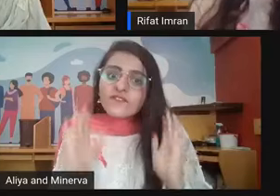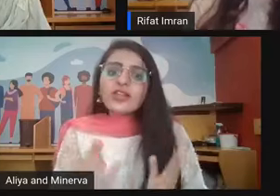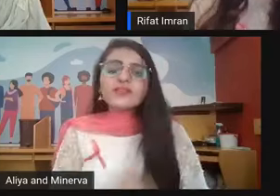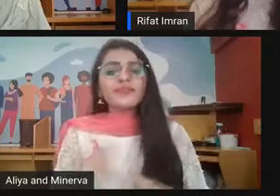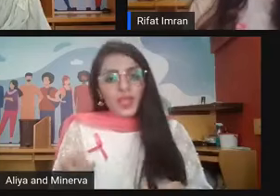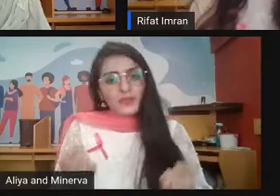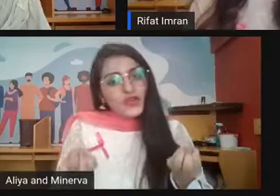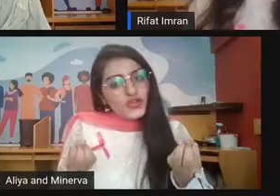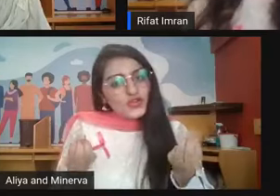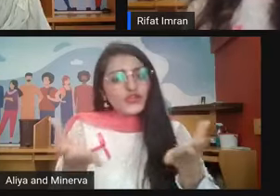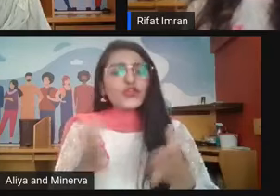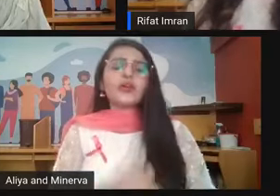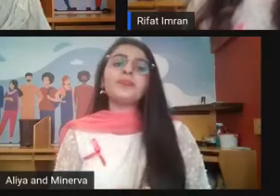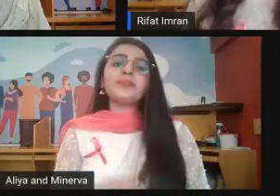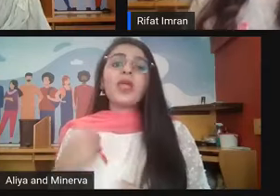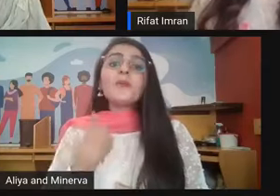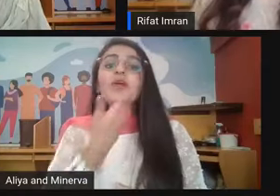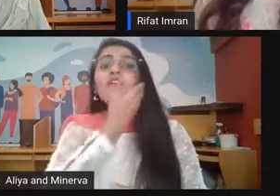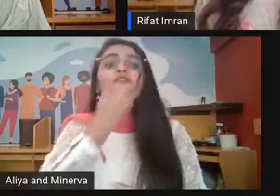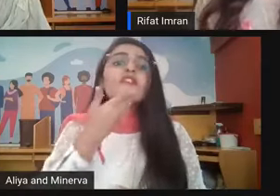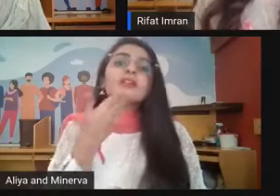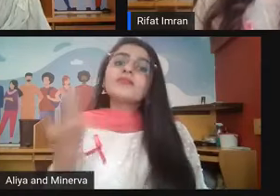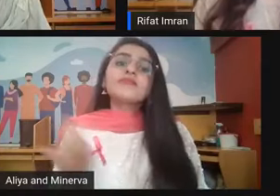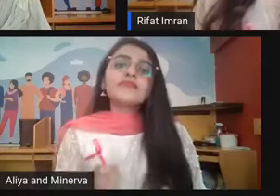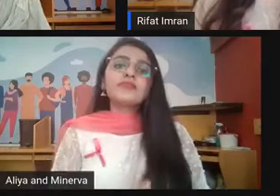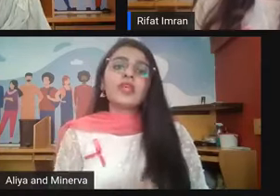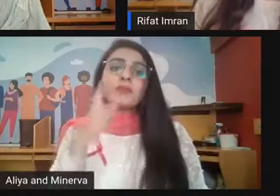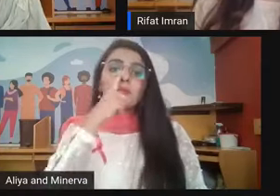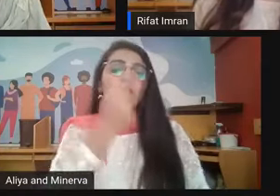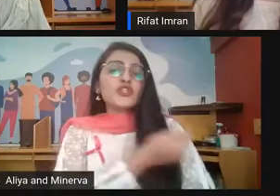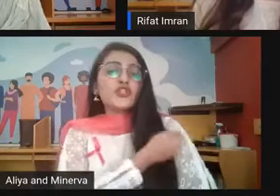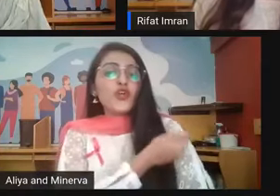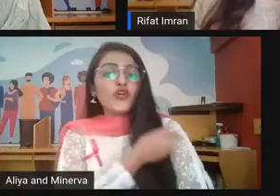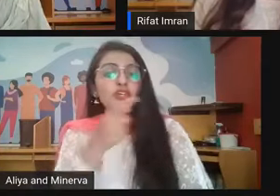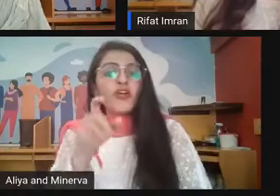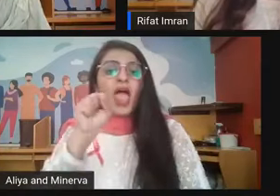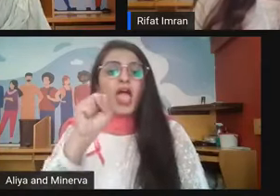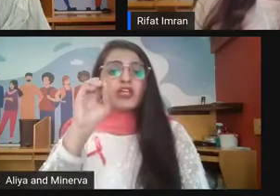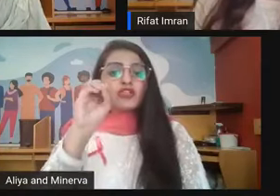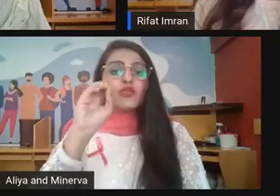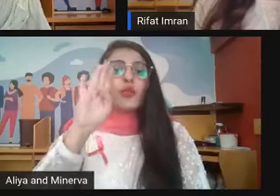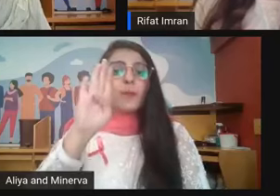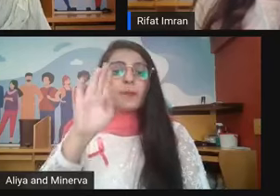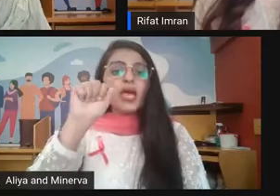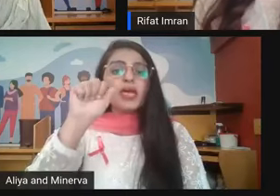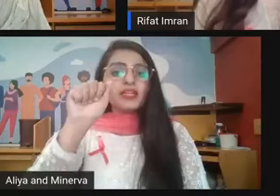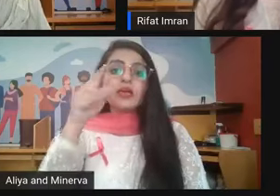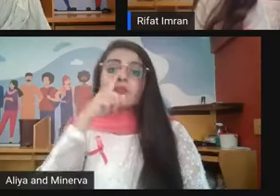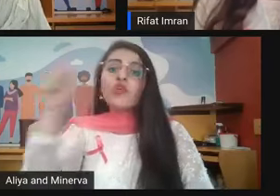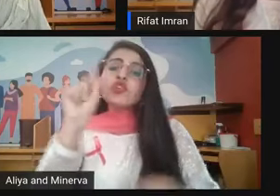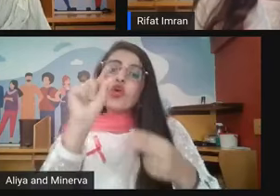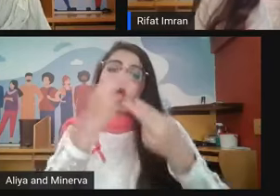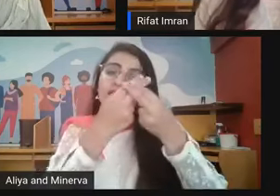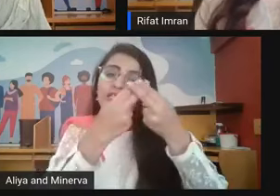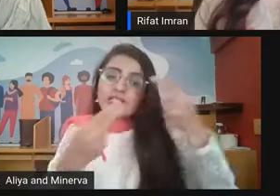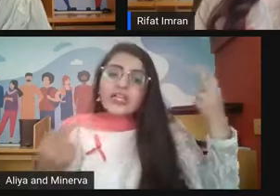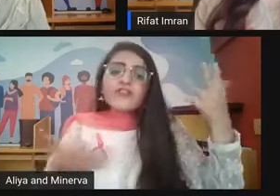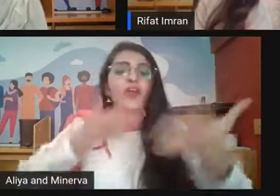let's start. I would like to ask Dr. Sobhya to start by giving her